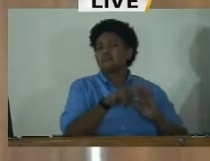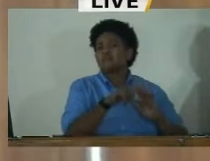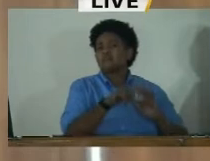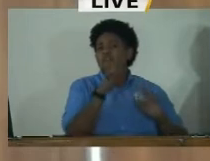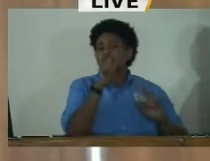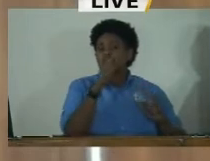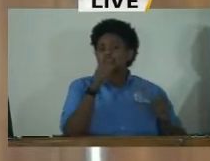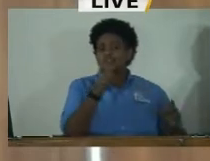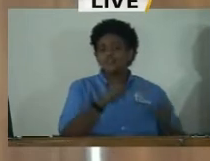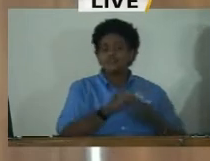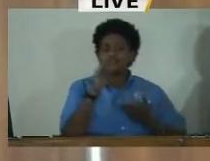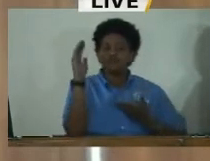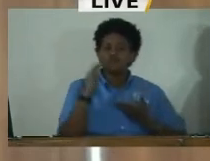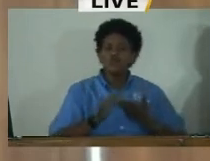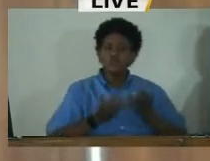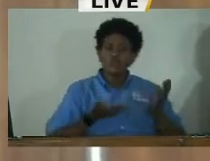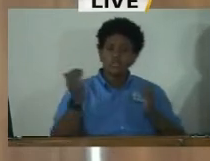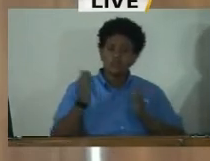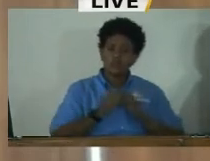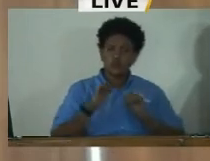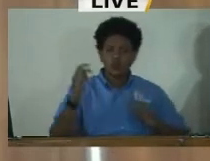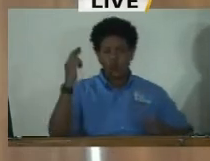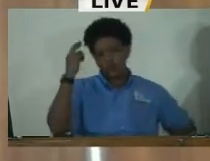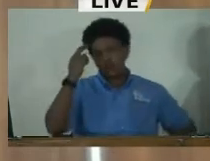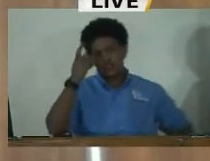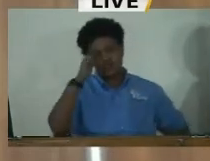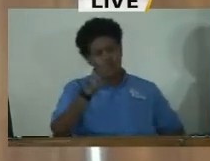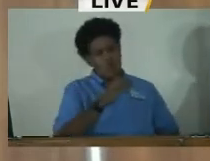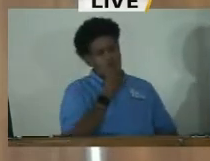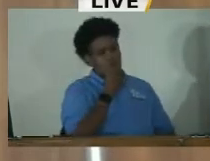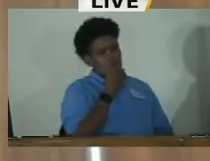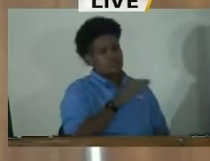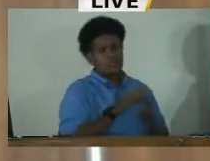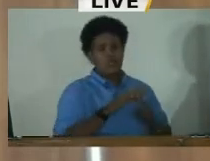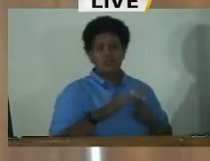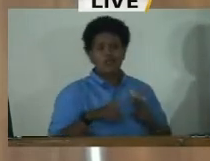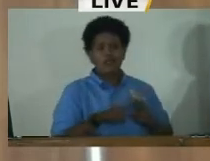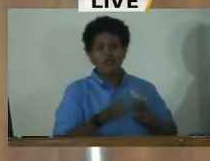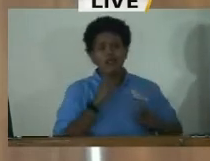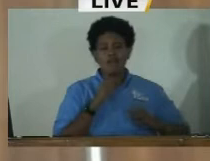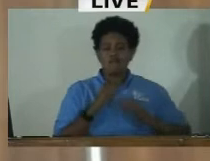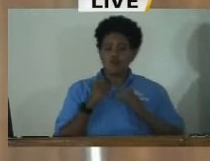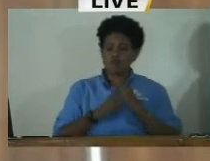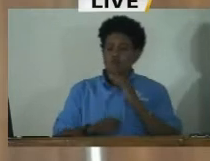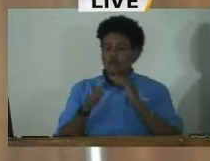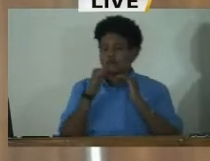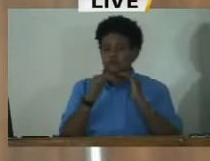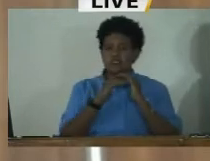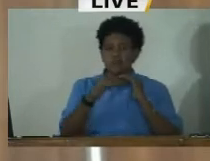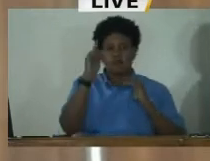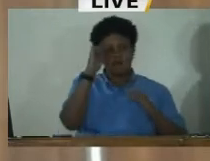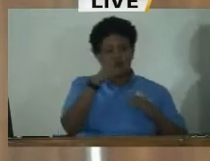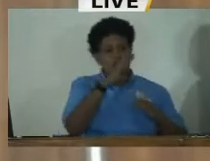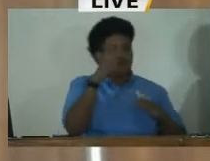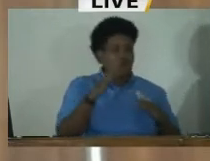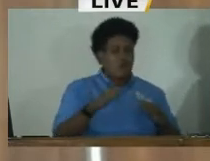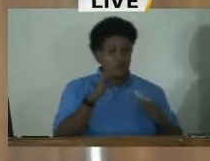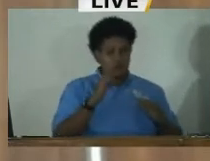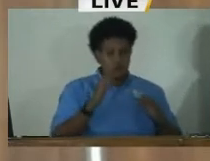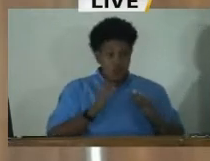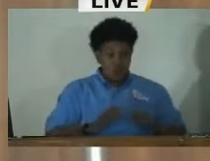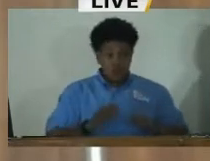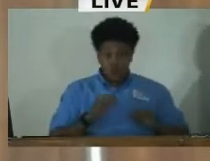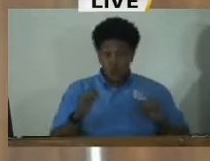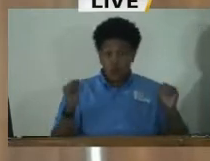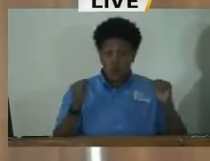resulted in reduced exports with no rationale for crop selection. It has price instability for farmers and consumers, little or no cold